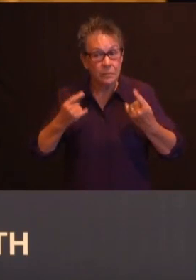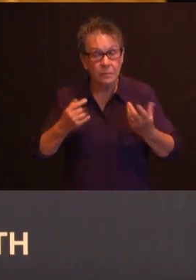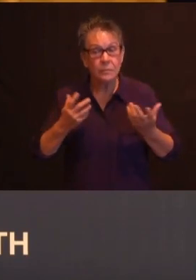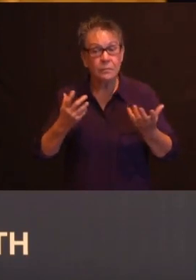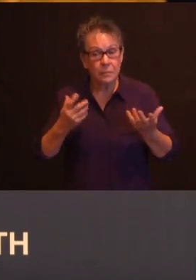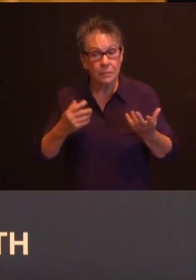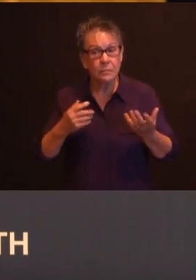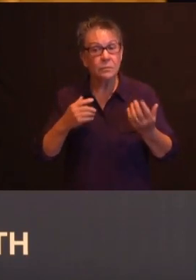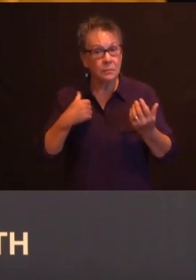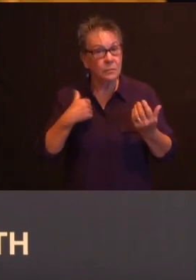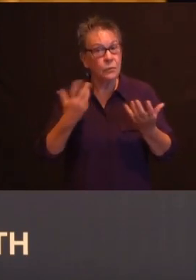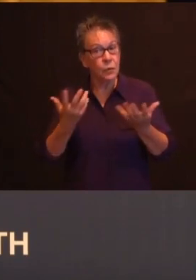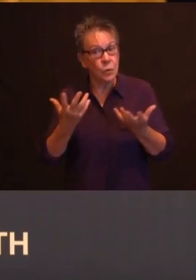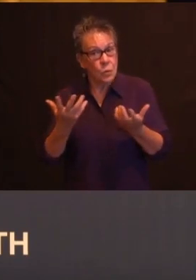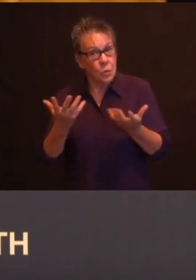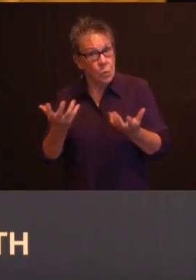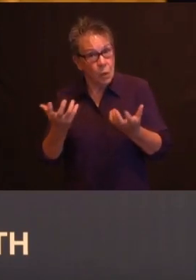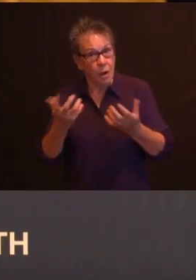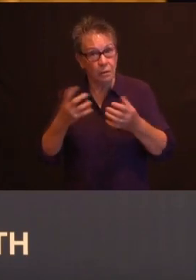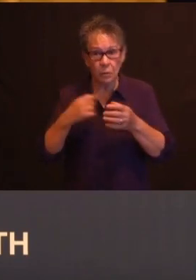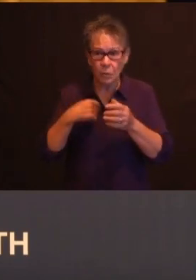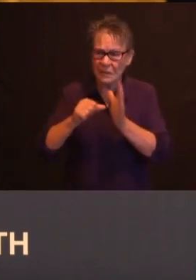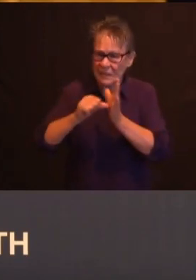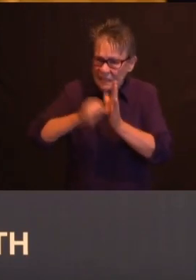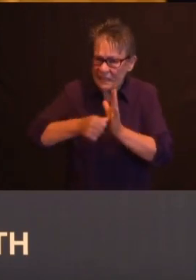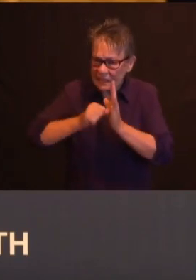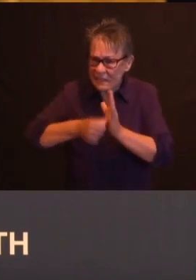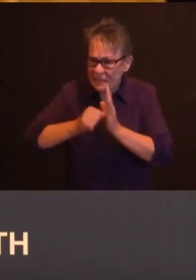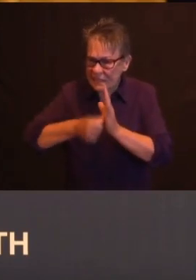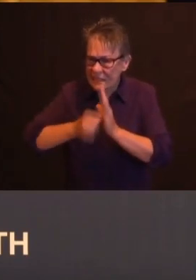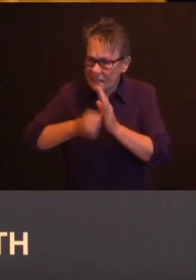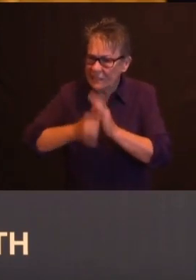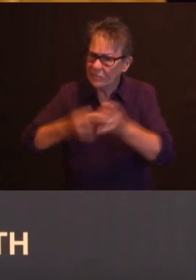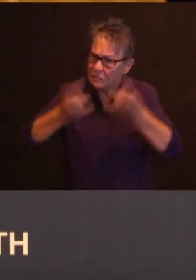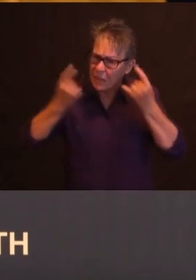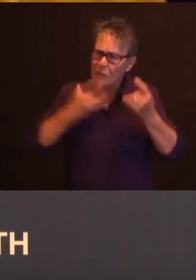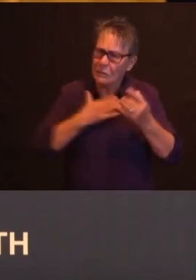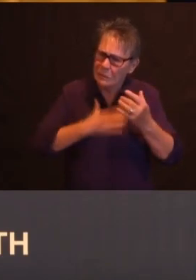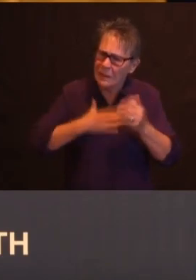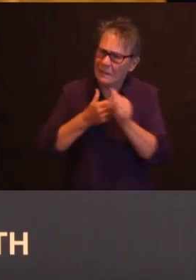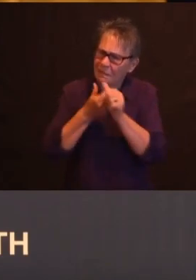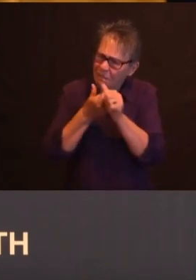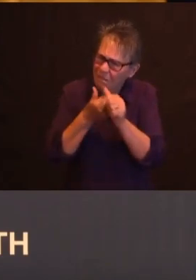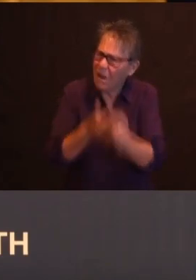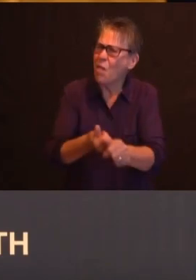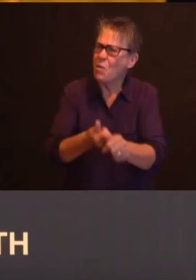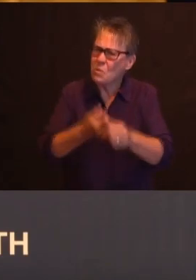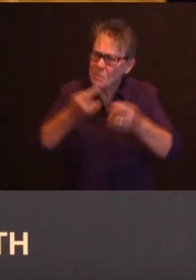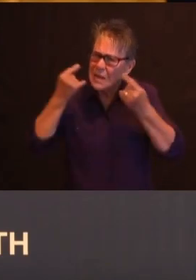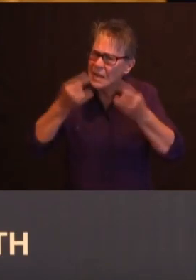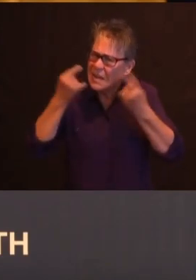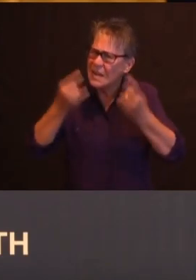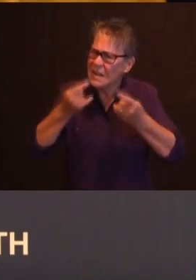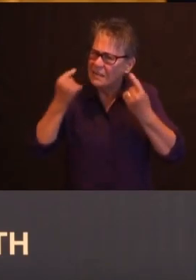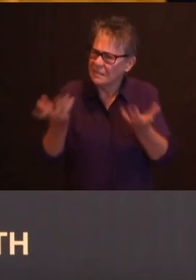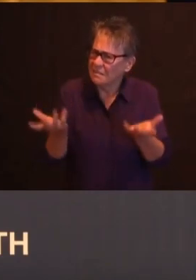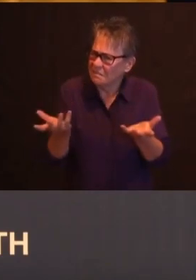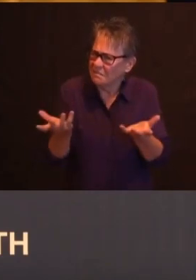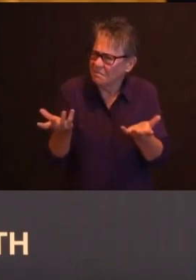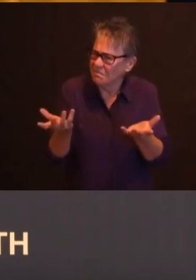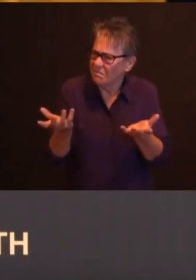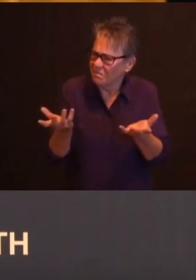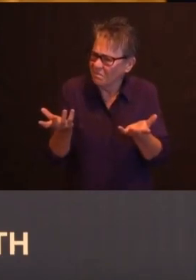mandate. But again, that's something we're looking at, and we'll come back to you on that. How would it work nationwide? I mean, you